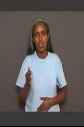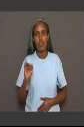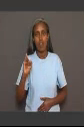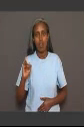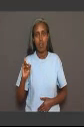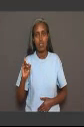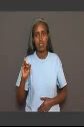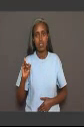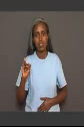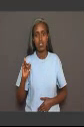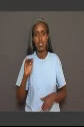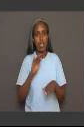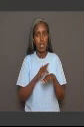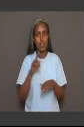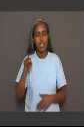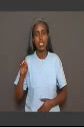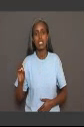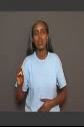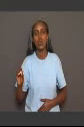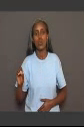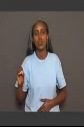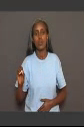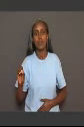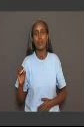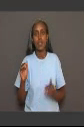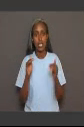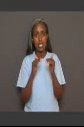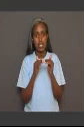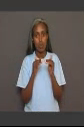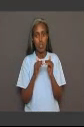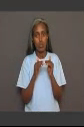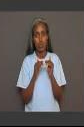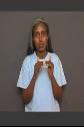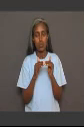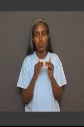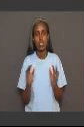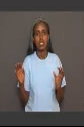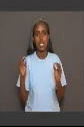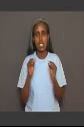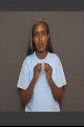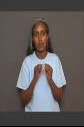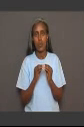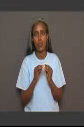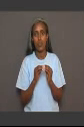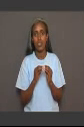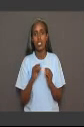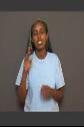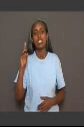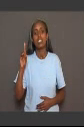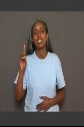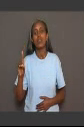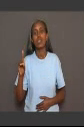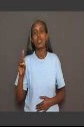fi's at x0 is equal to the sum of the